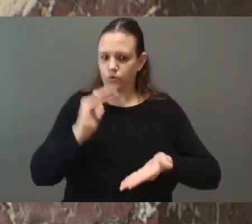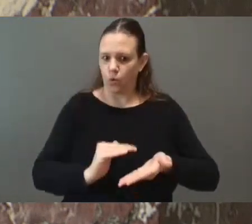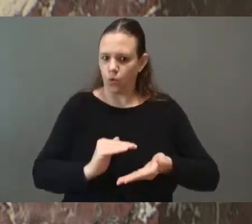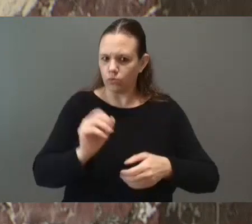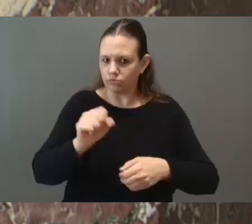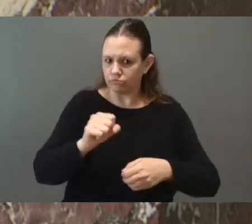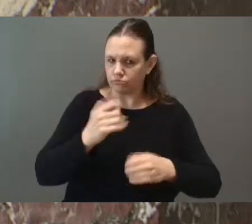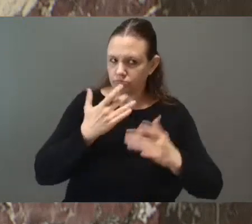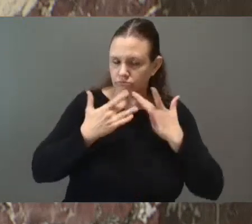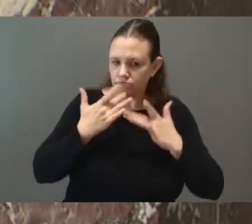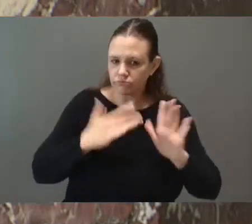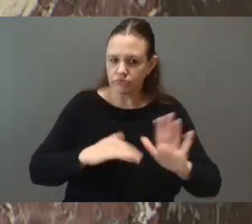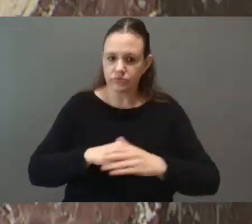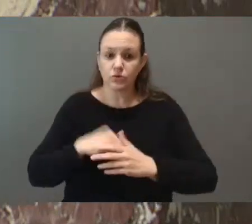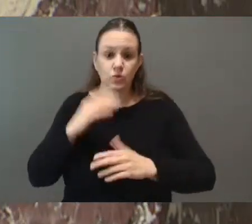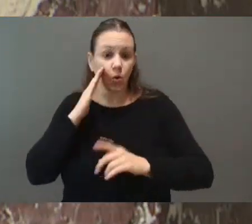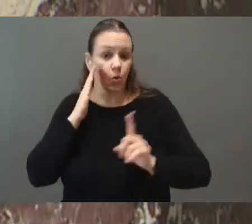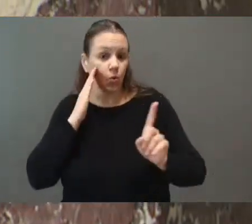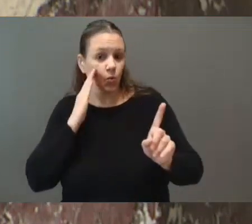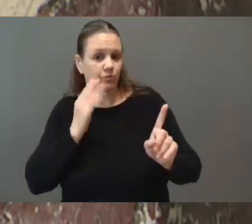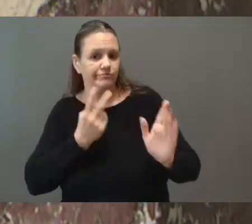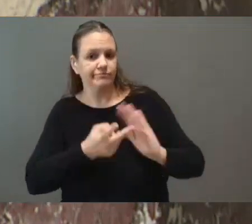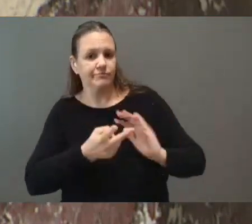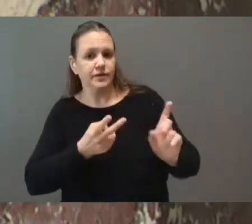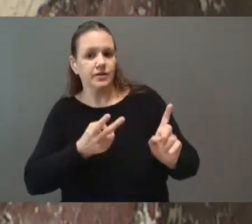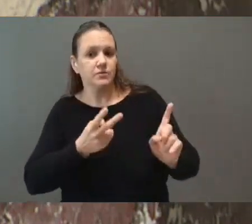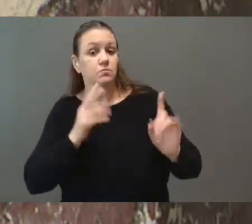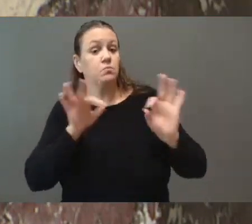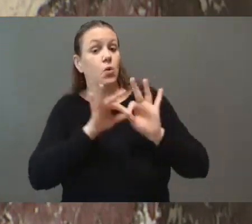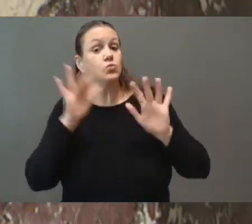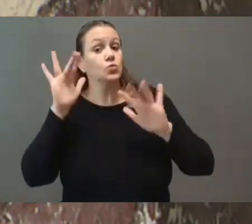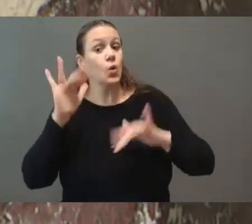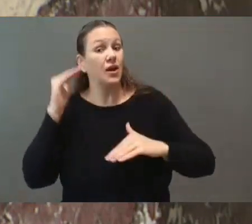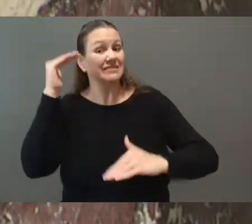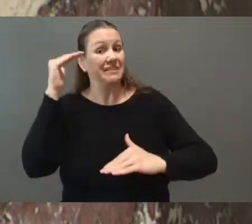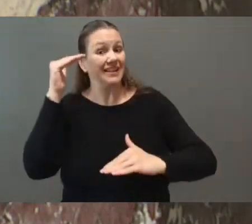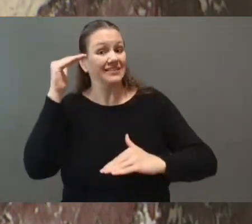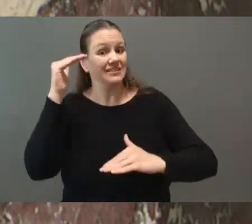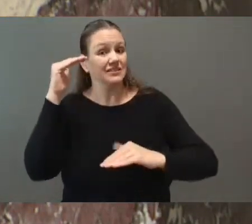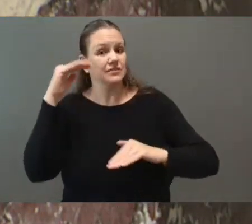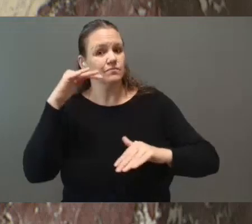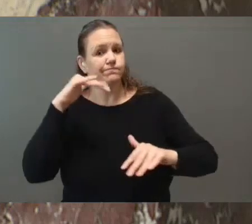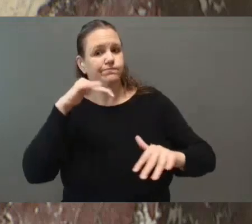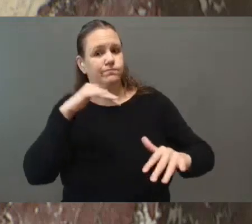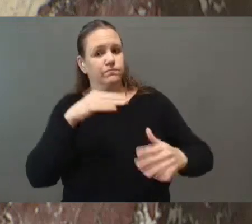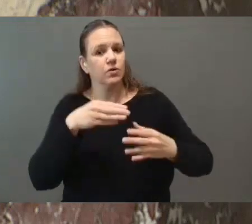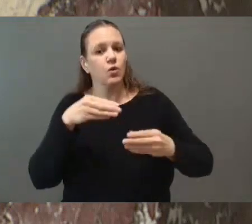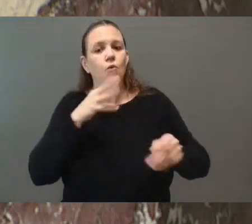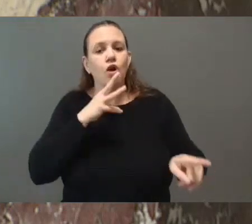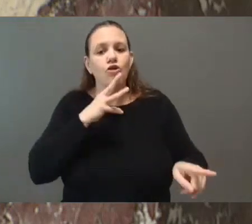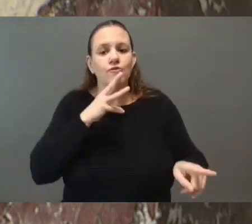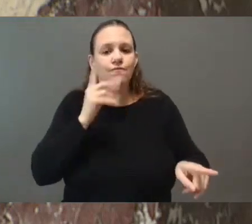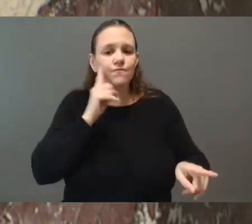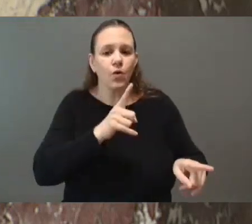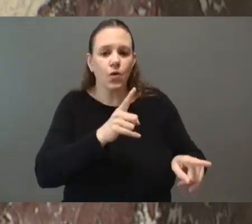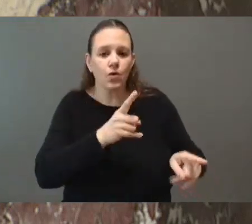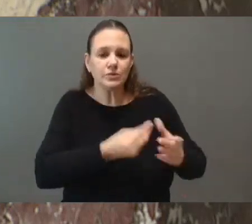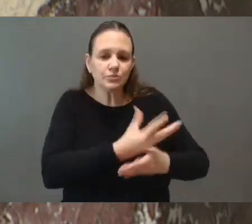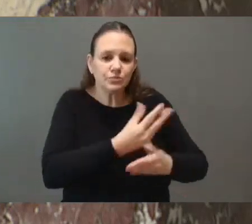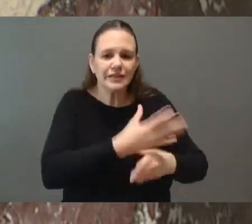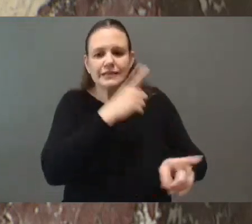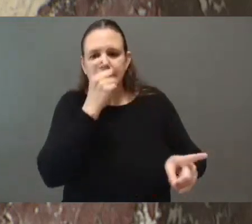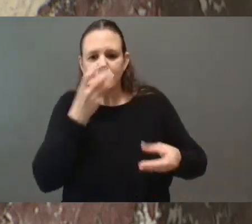water is the water we rely on through the spring, summer, and into the fall months. Droughts historically in British Columbia have been